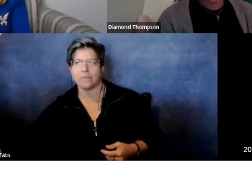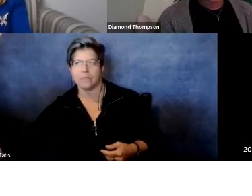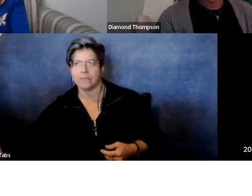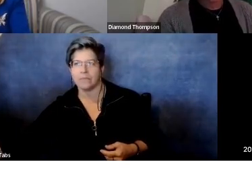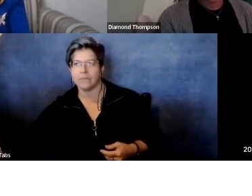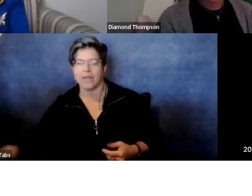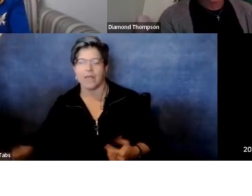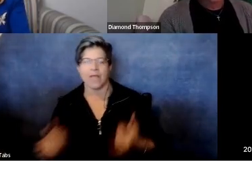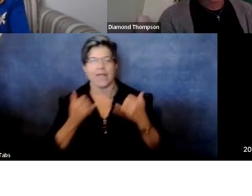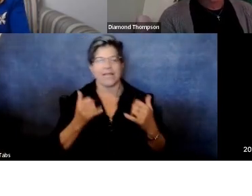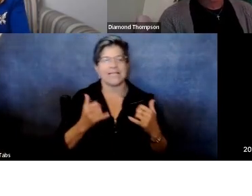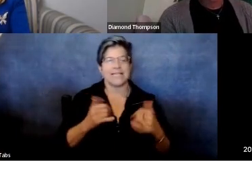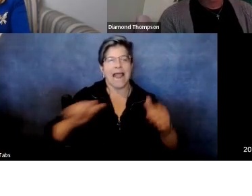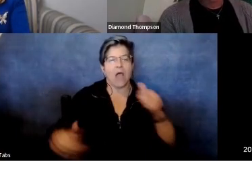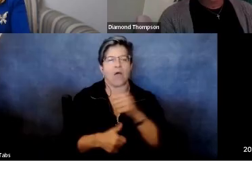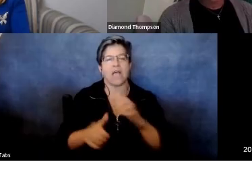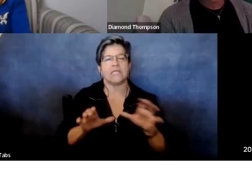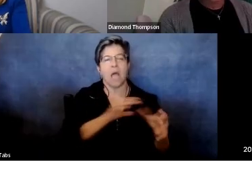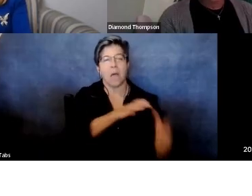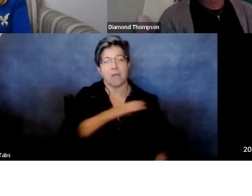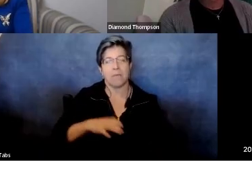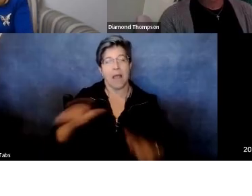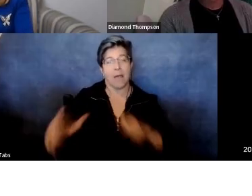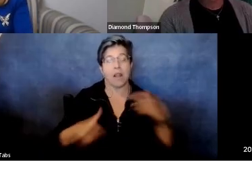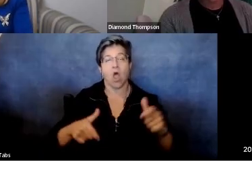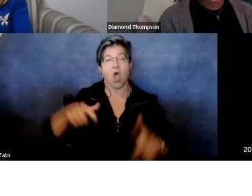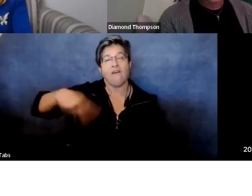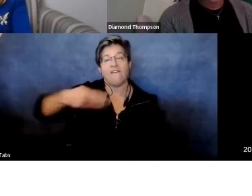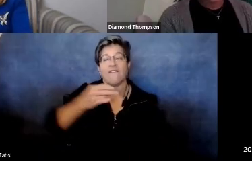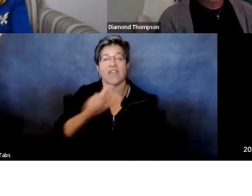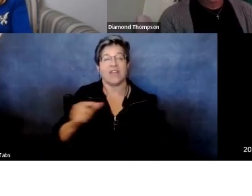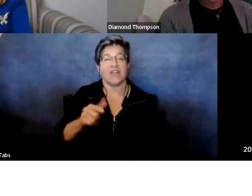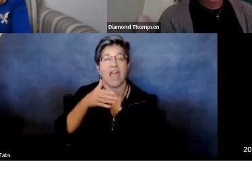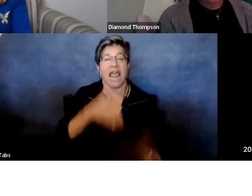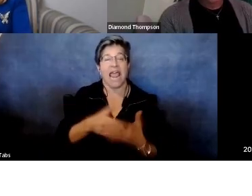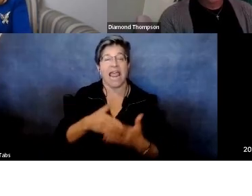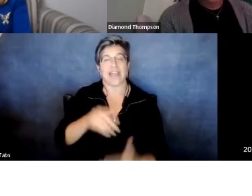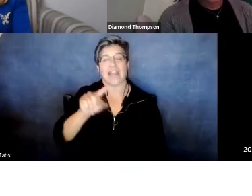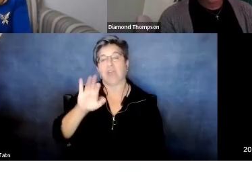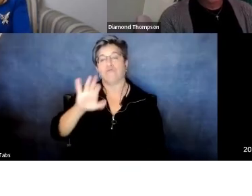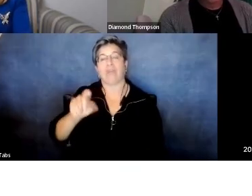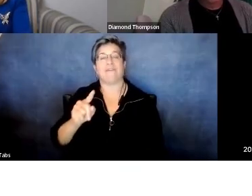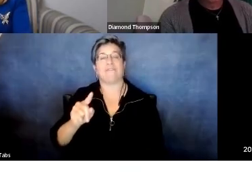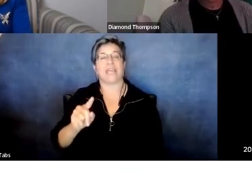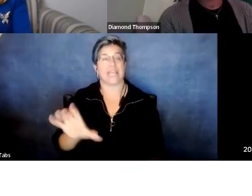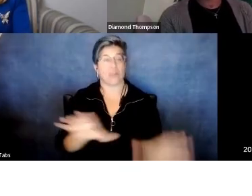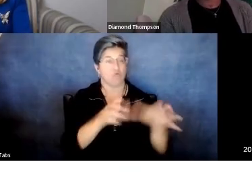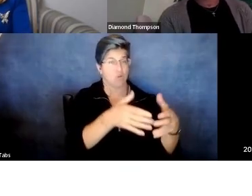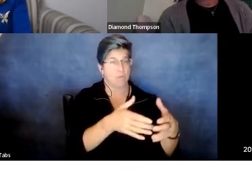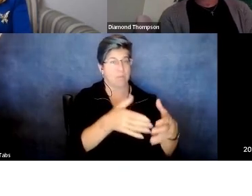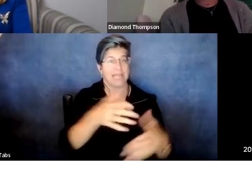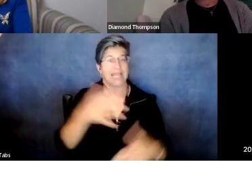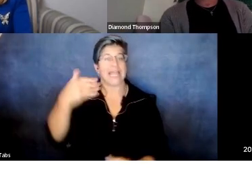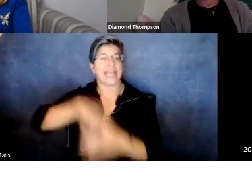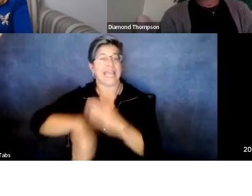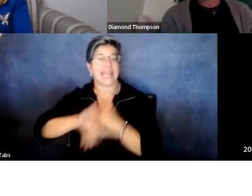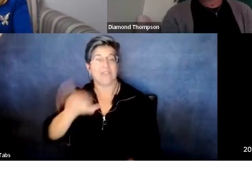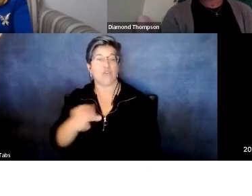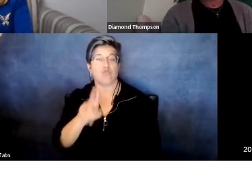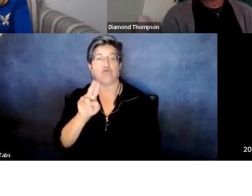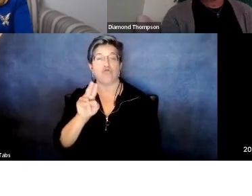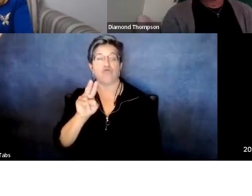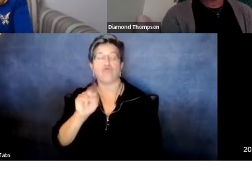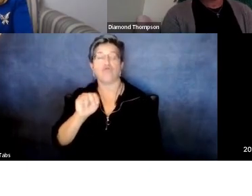a subcommittee of the larger Philadelphia Anti-Trafficking Coalition. And in the juvenile subcommittee,